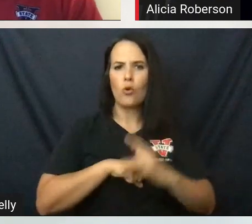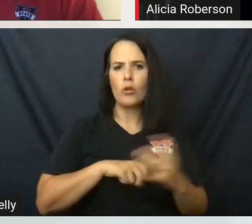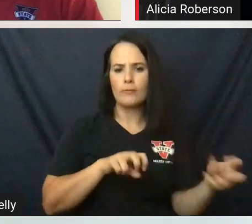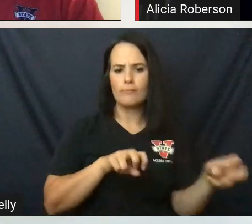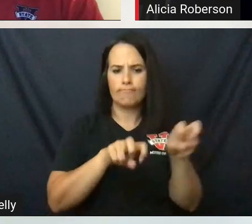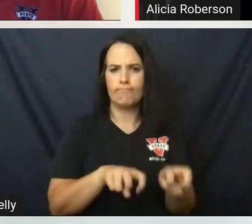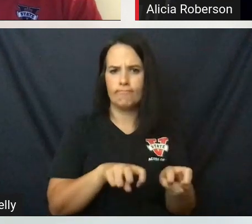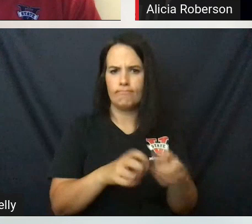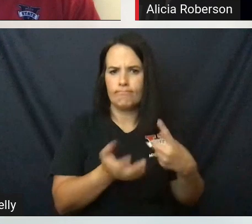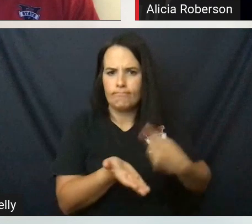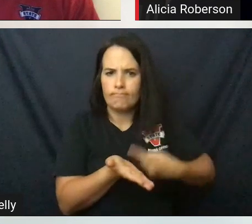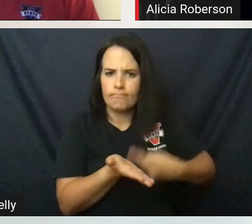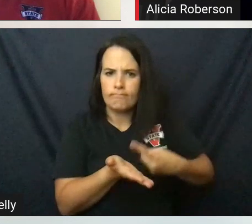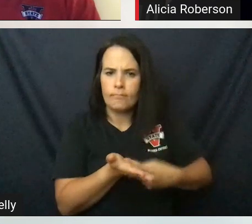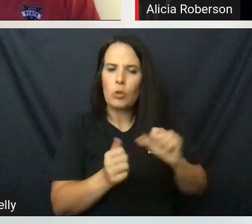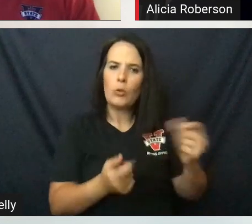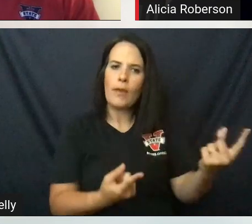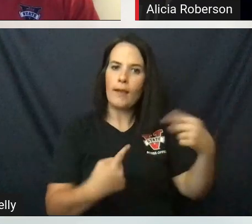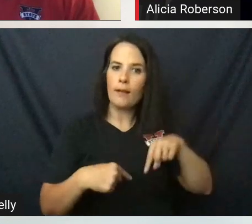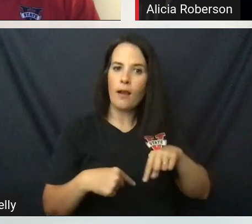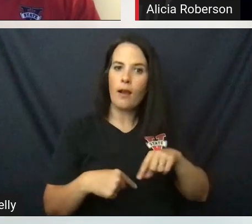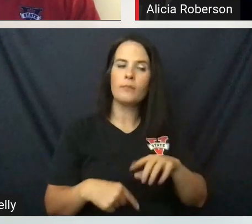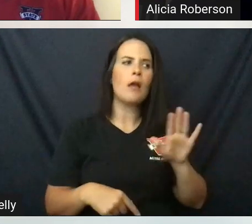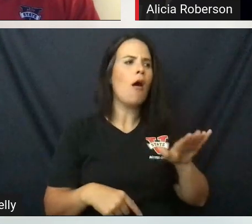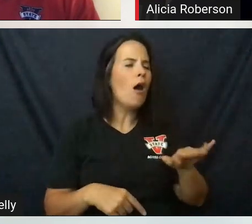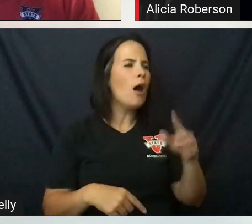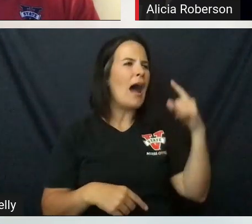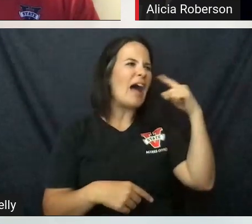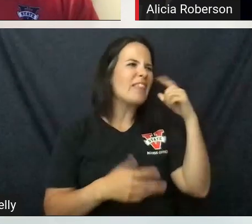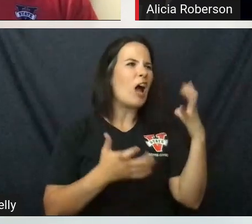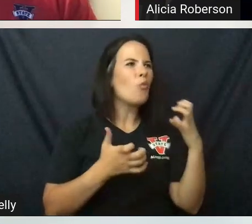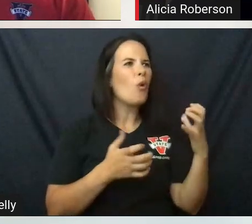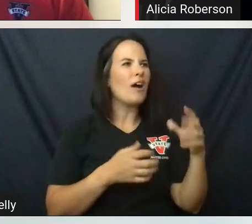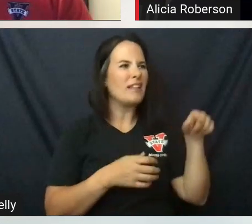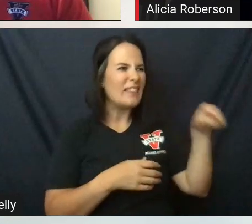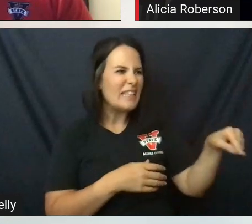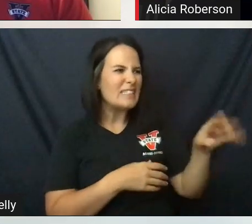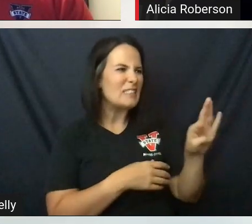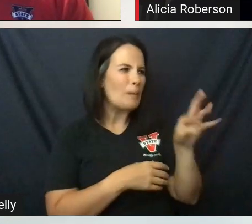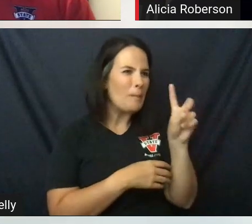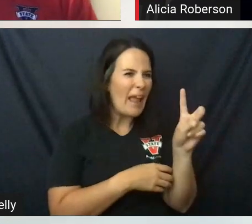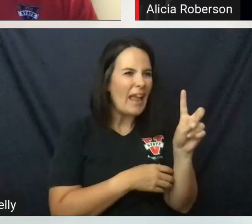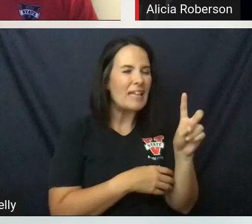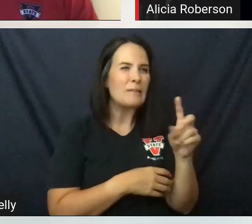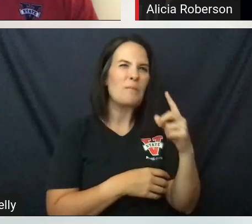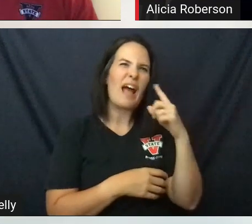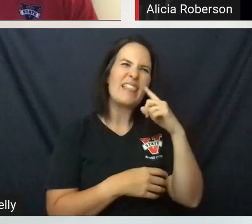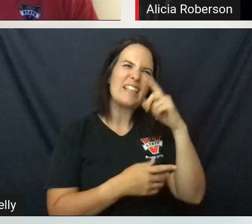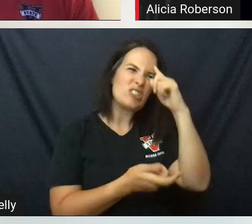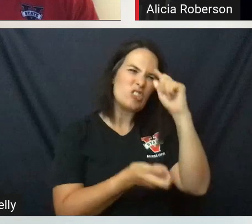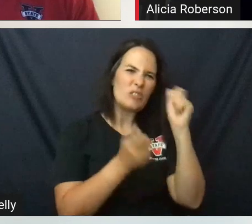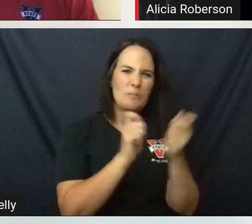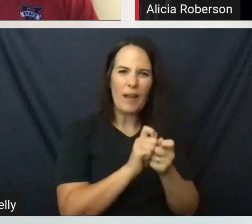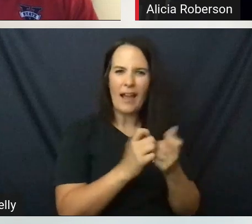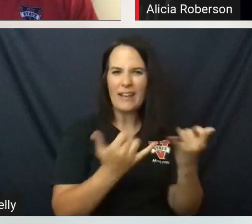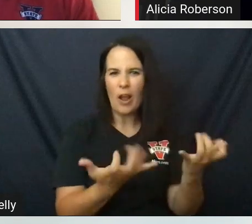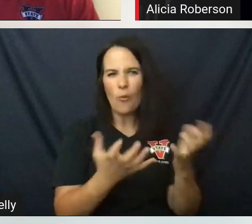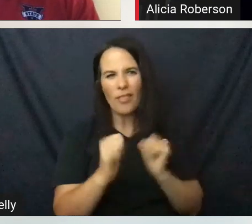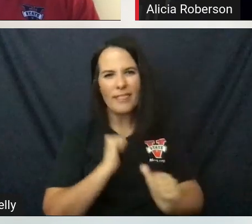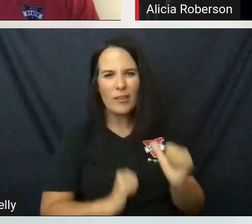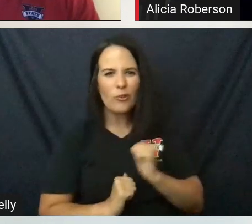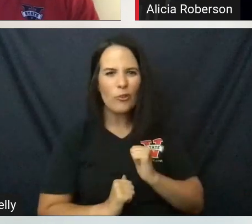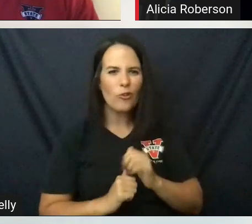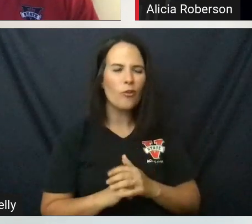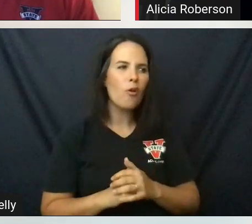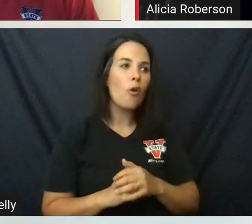that you can come to us and say, hey, I was planning on doing dance, but now I'm thinking I might want to go theater, or I was thinking I wanted to do history